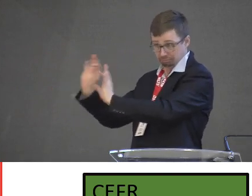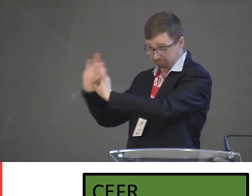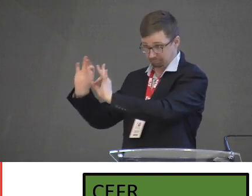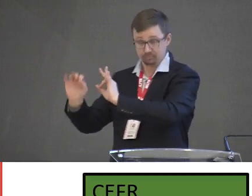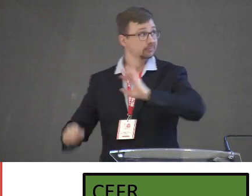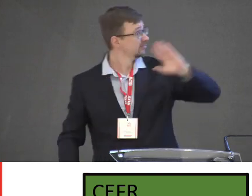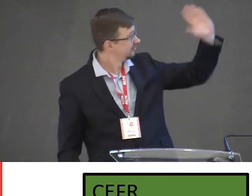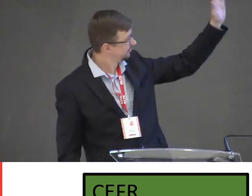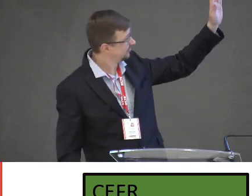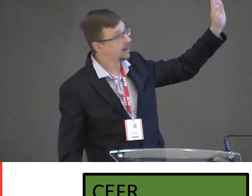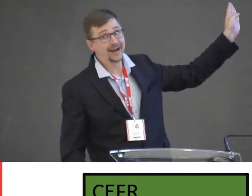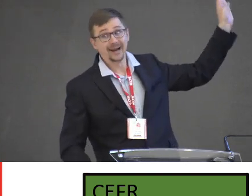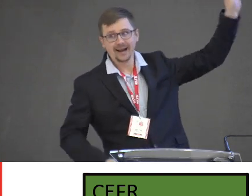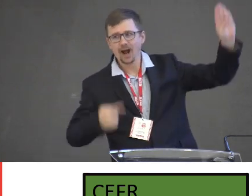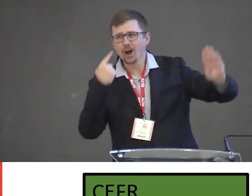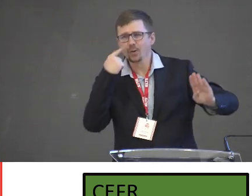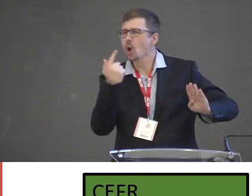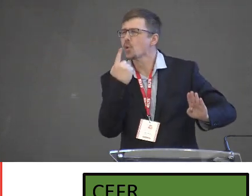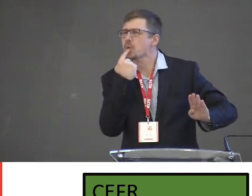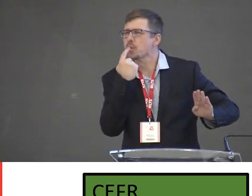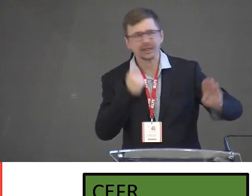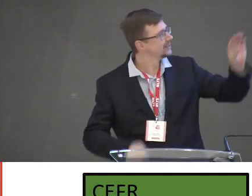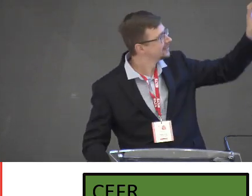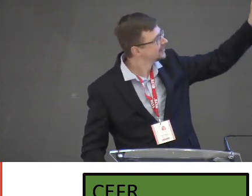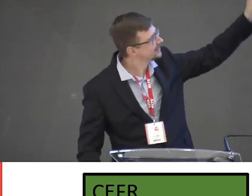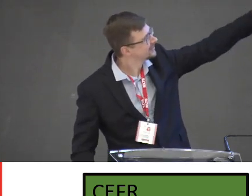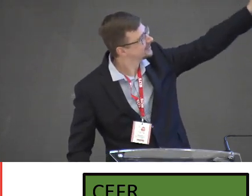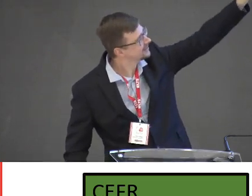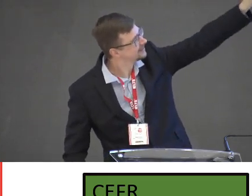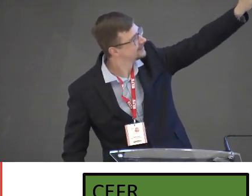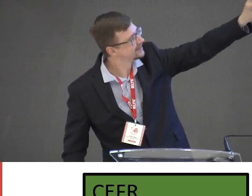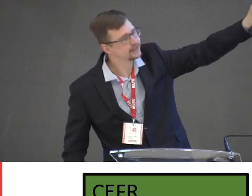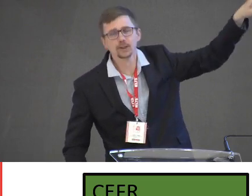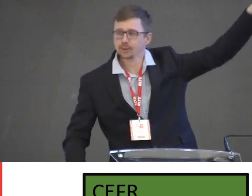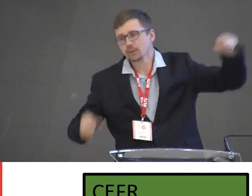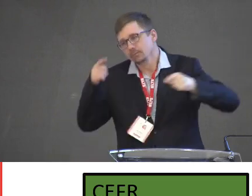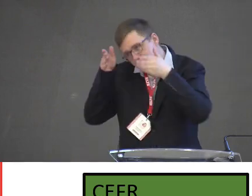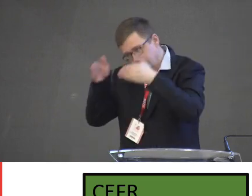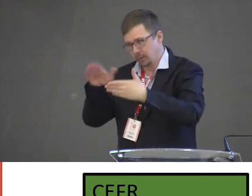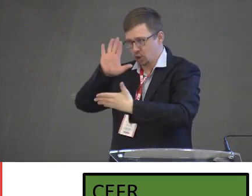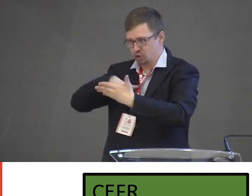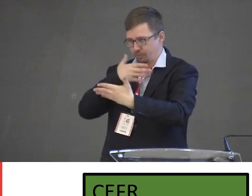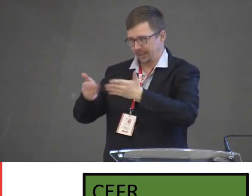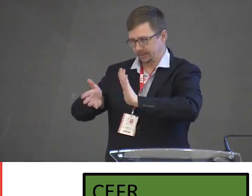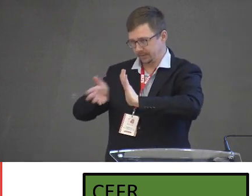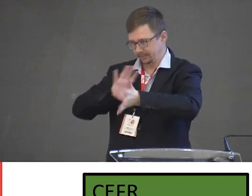And their work's been published as well. In the red boxes,